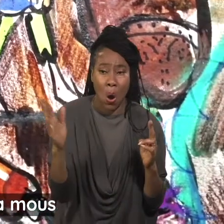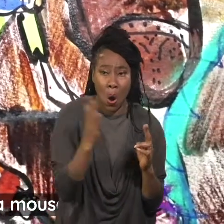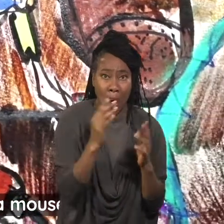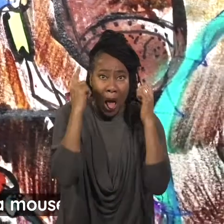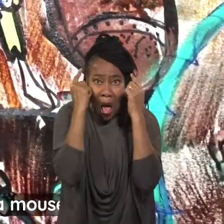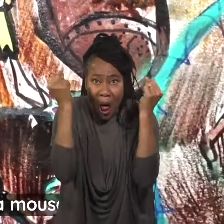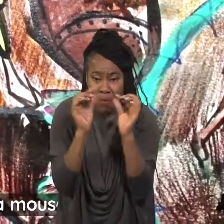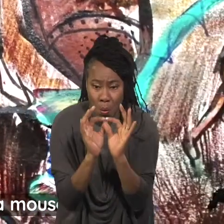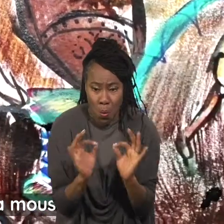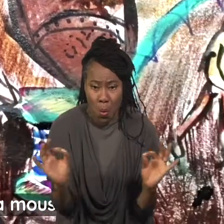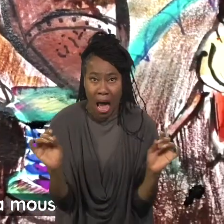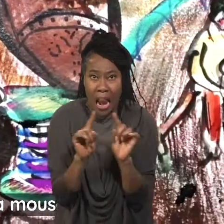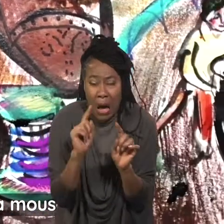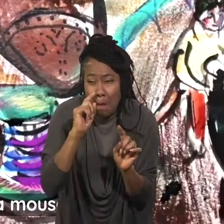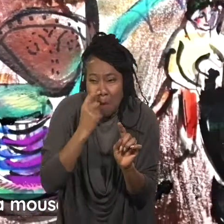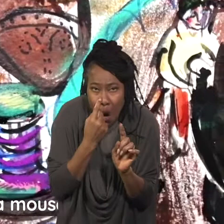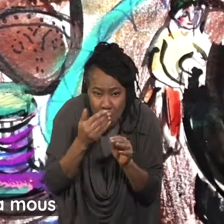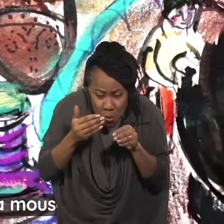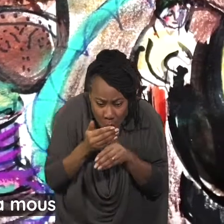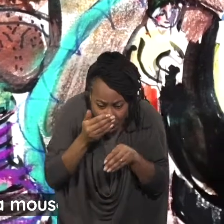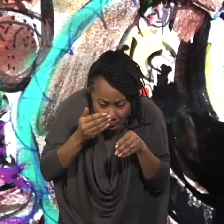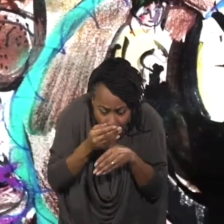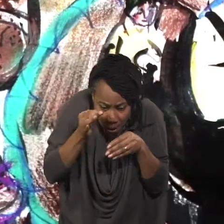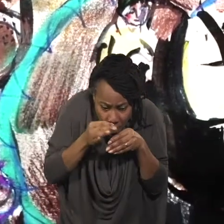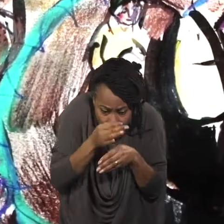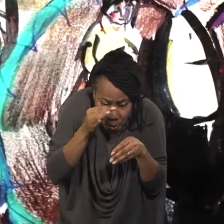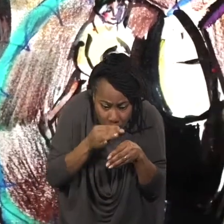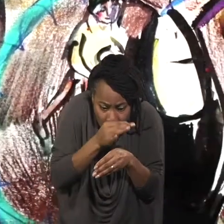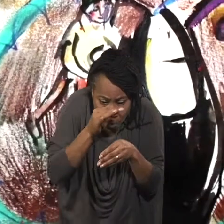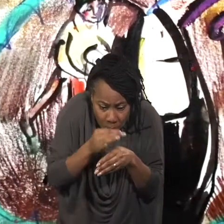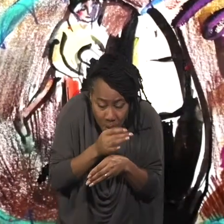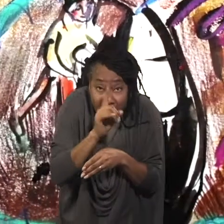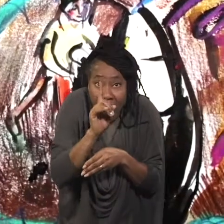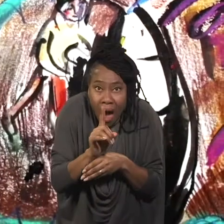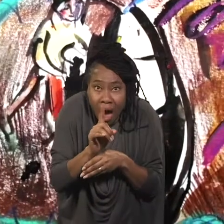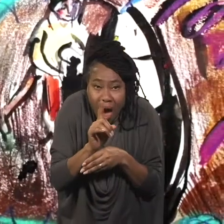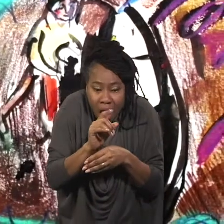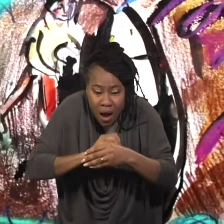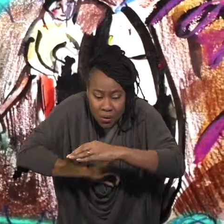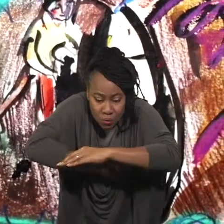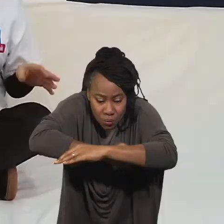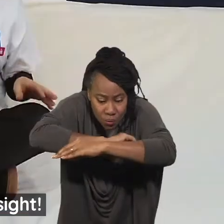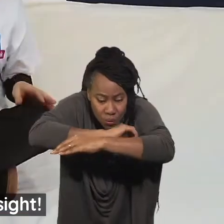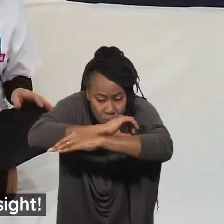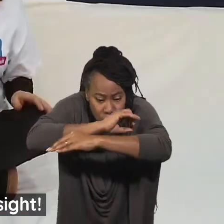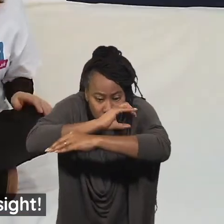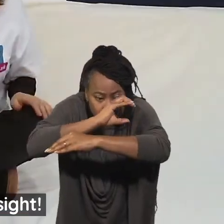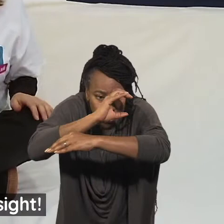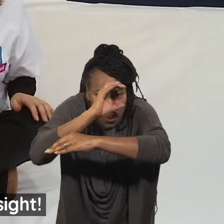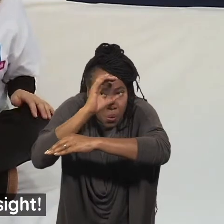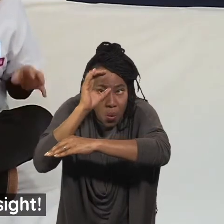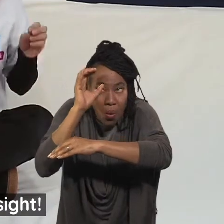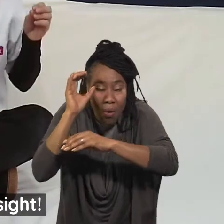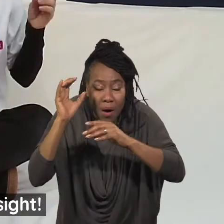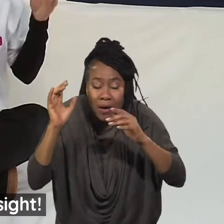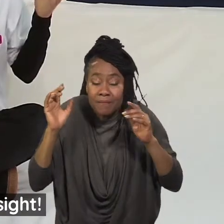each as quiet as a mouse. Till finally, at dawn's early light, you would have seen